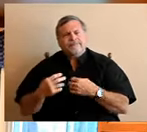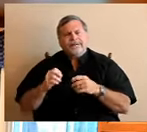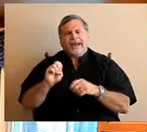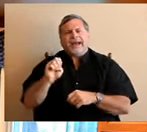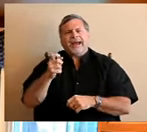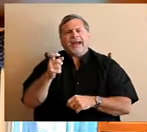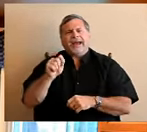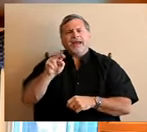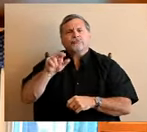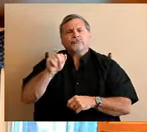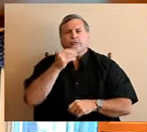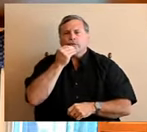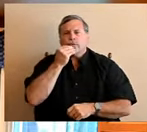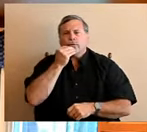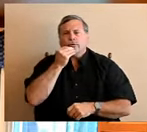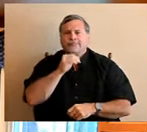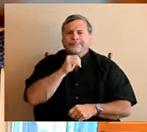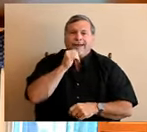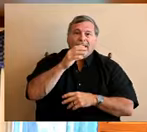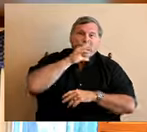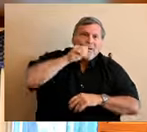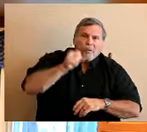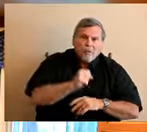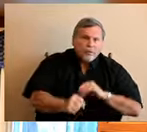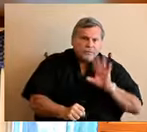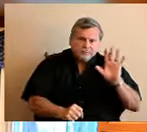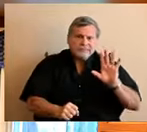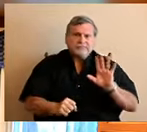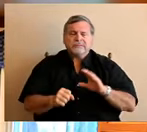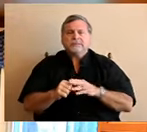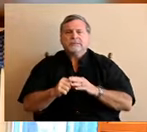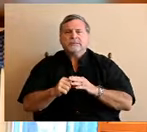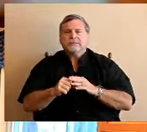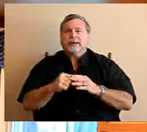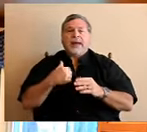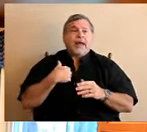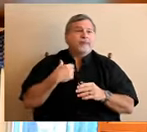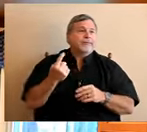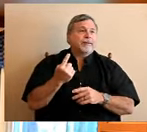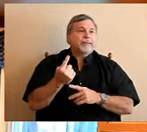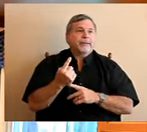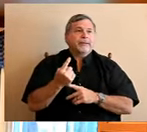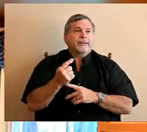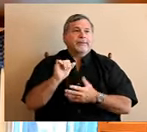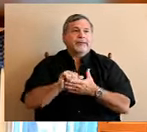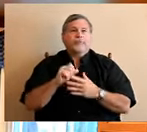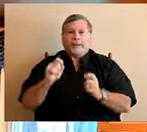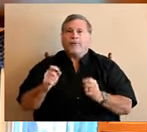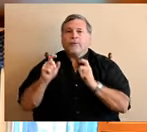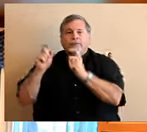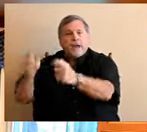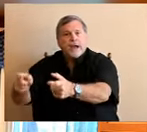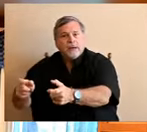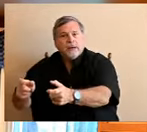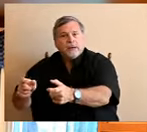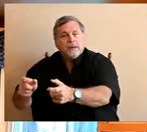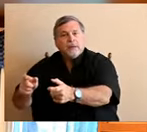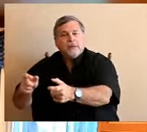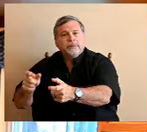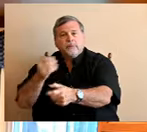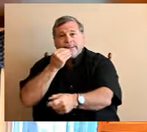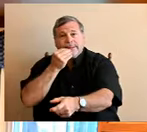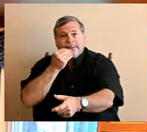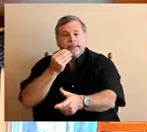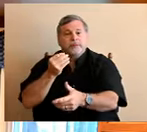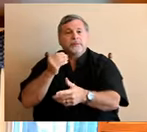in your house that's not something that's dated, that is really, really old, if you've got something that you can provide them